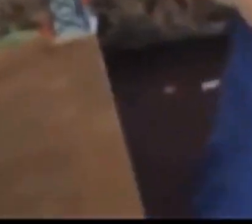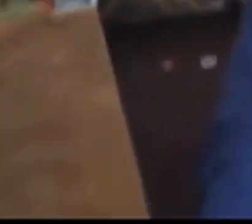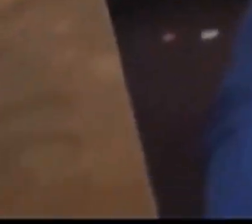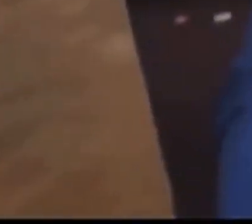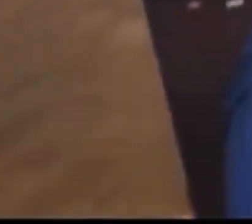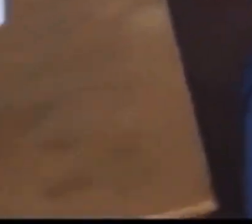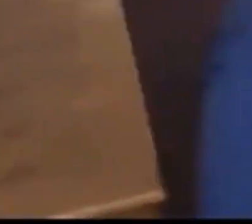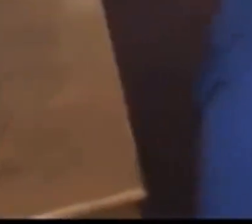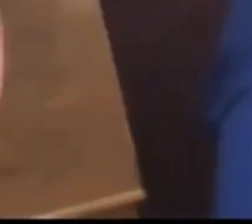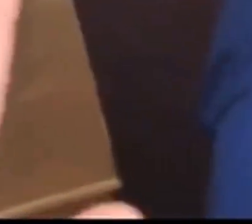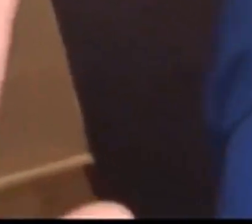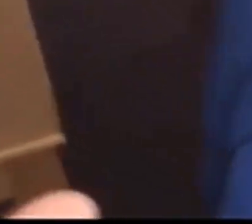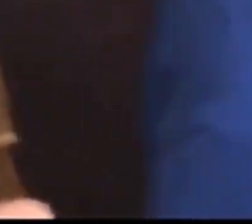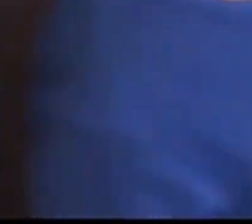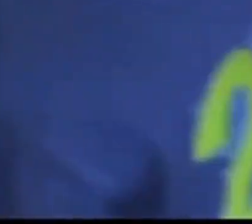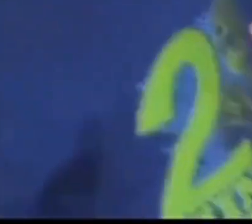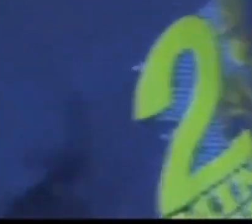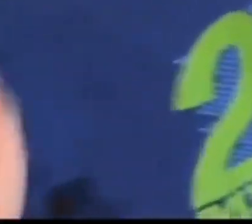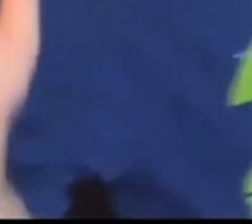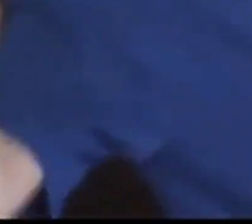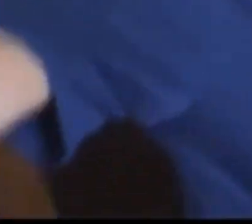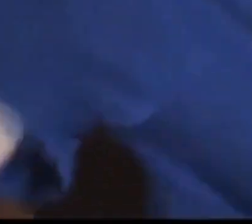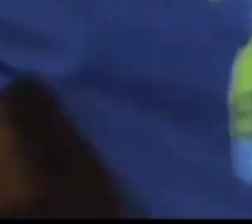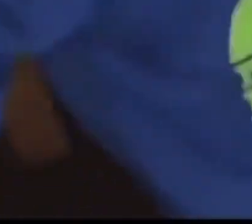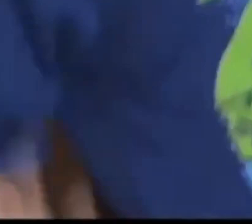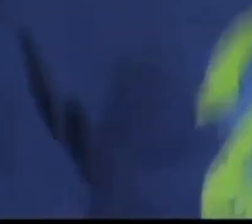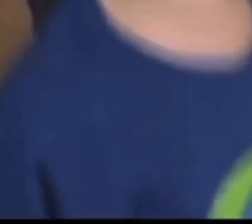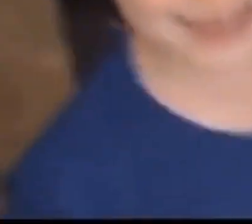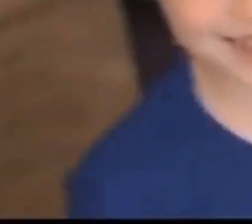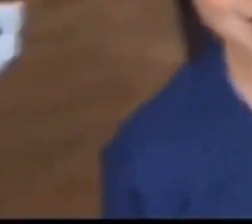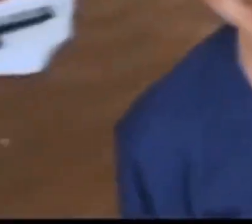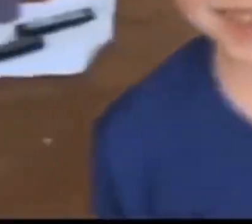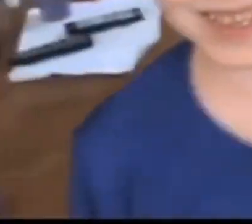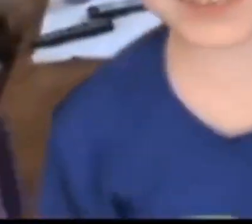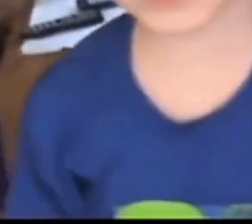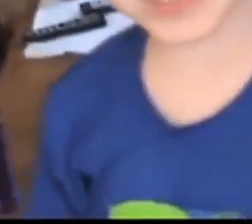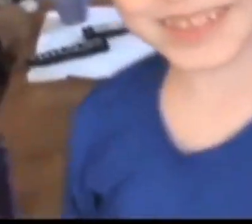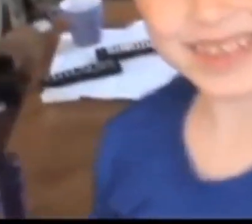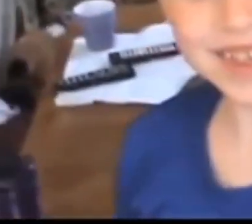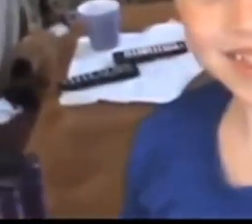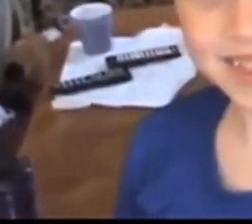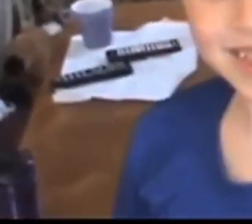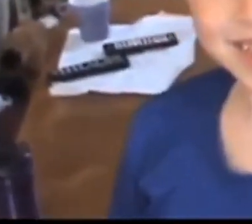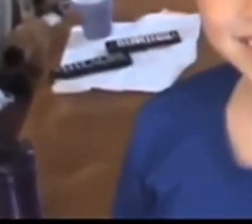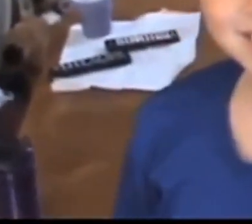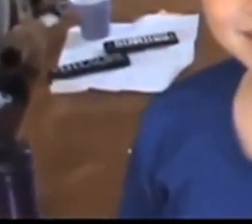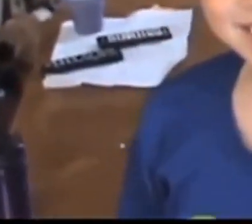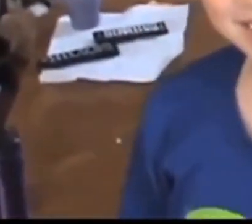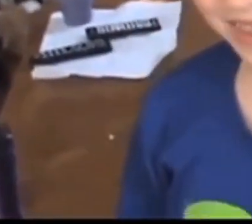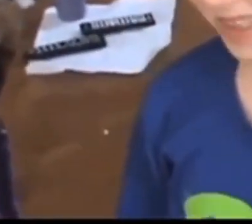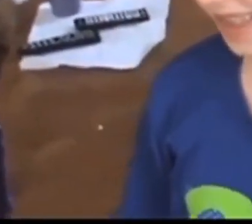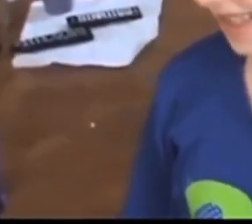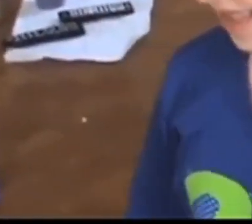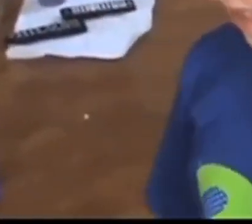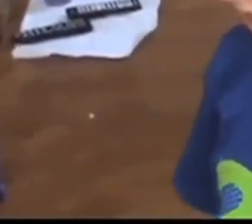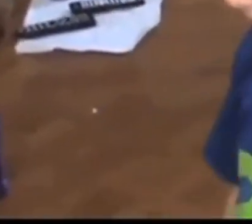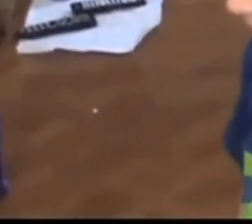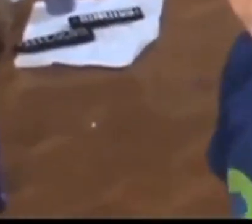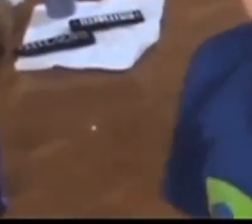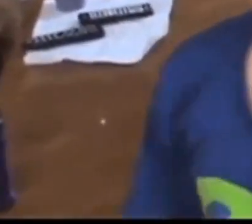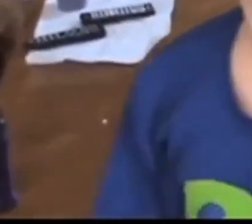Did you do it? High five! Yeah, Daddy, good job. Good job,